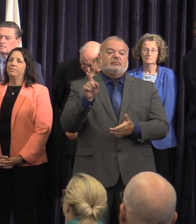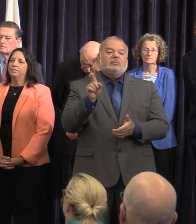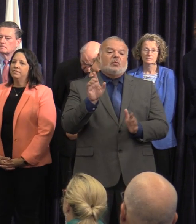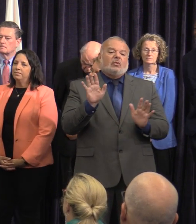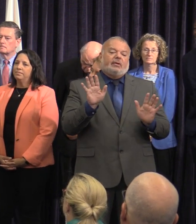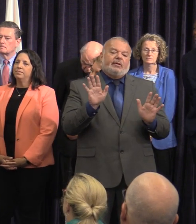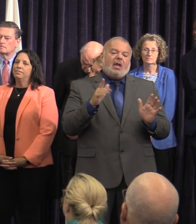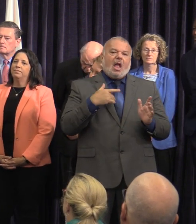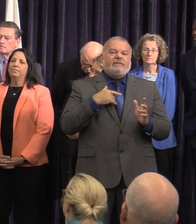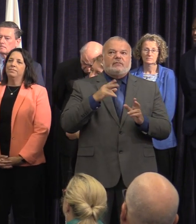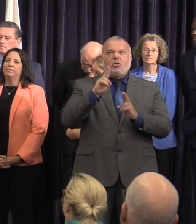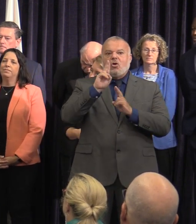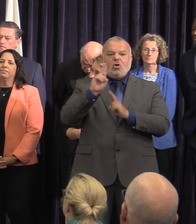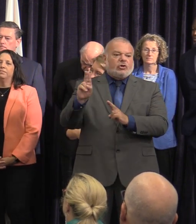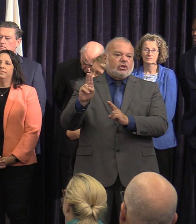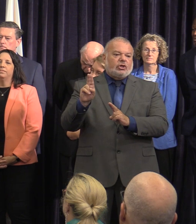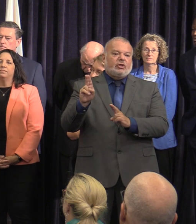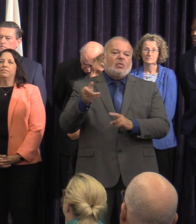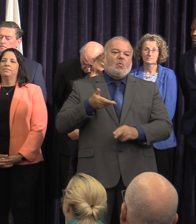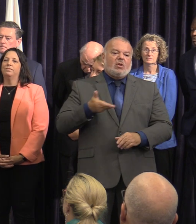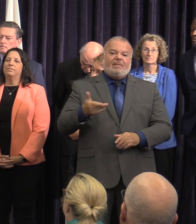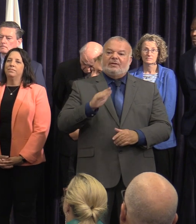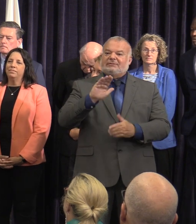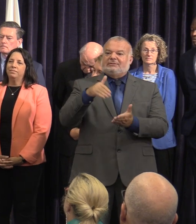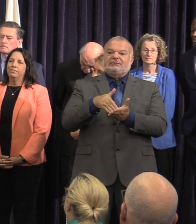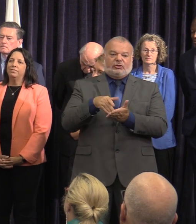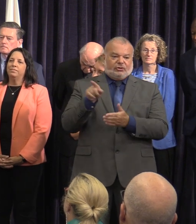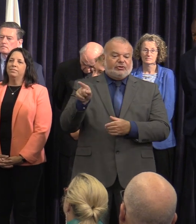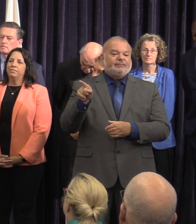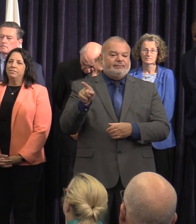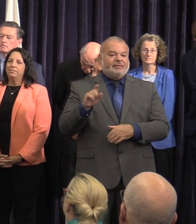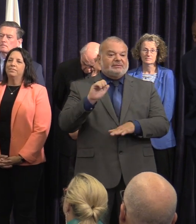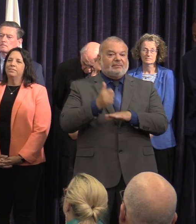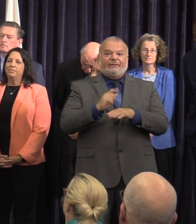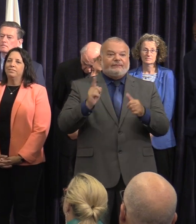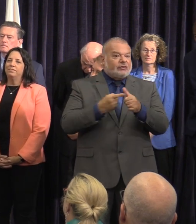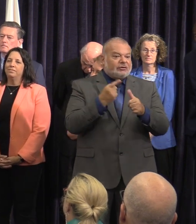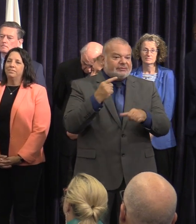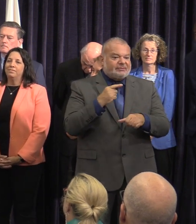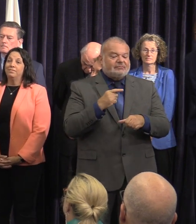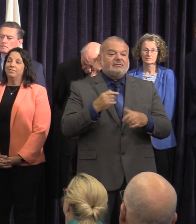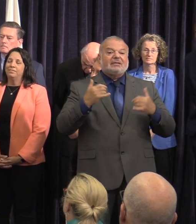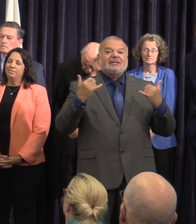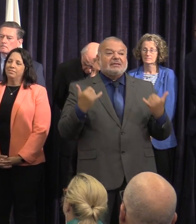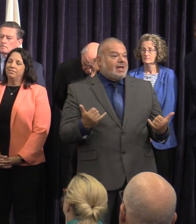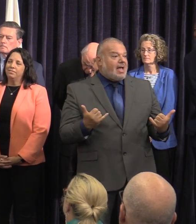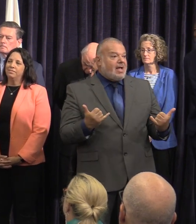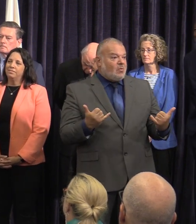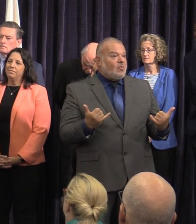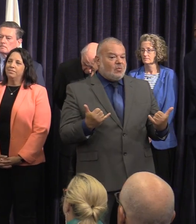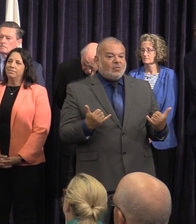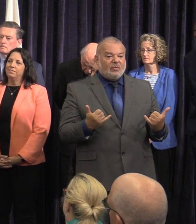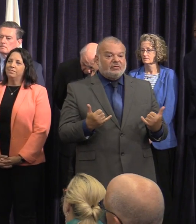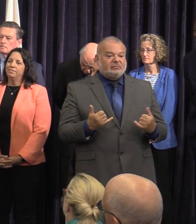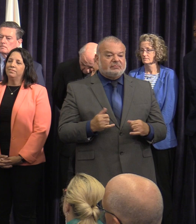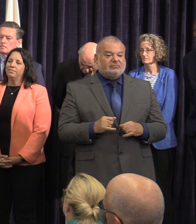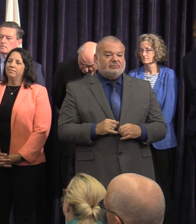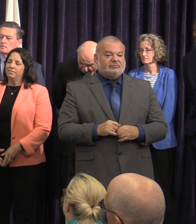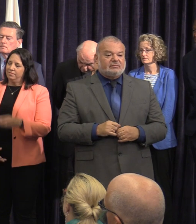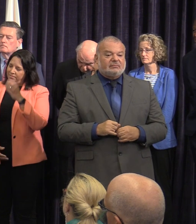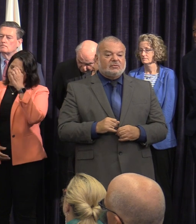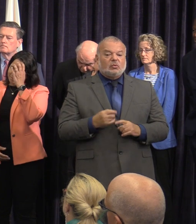welcome center in Massachusetts. We have been doing this work for almost